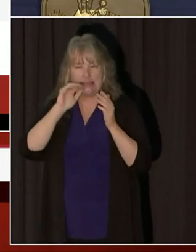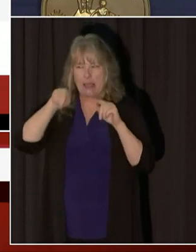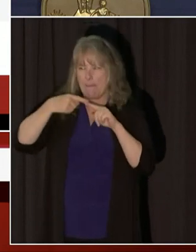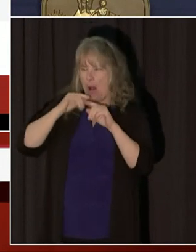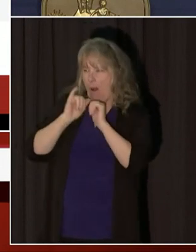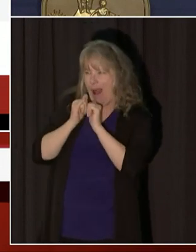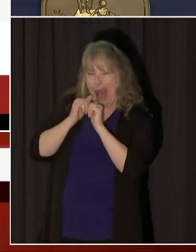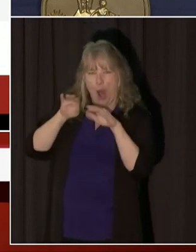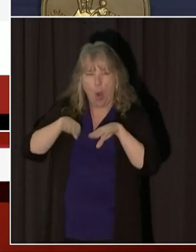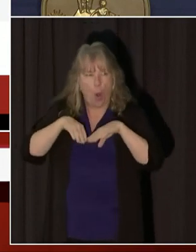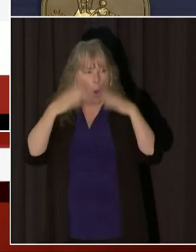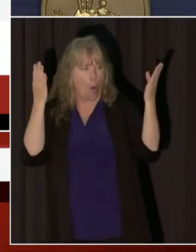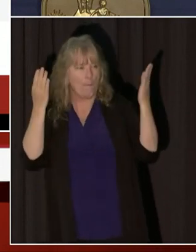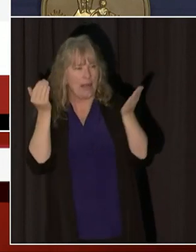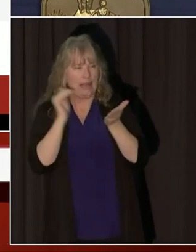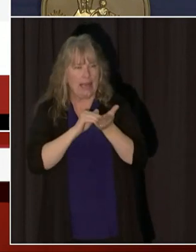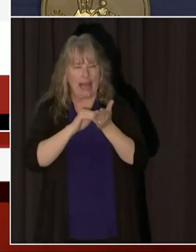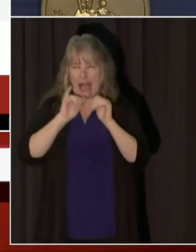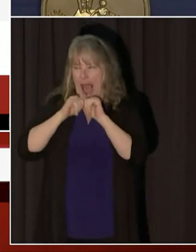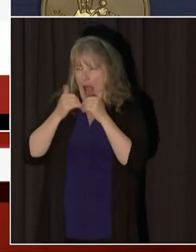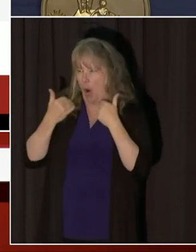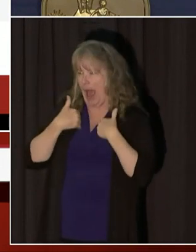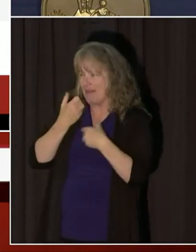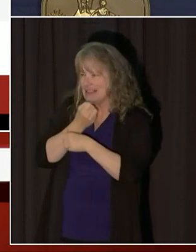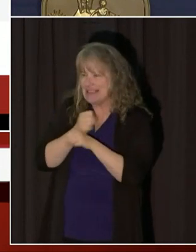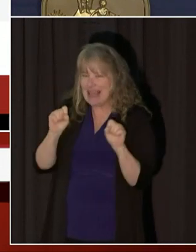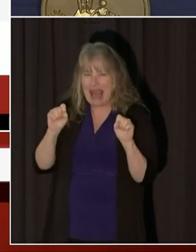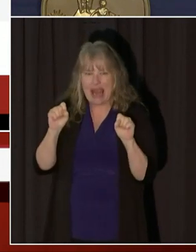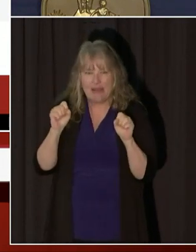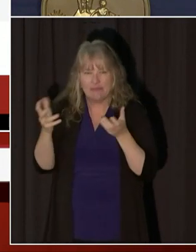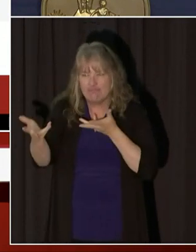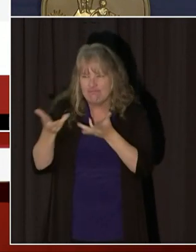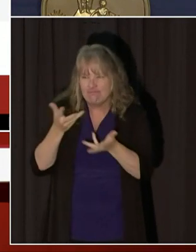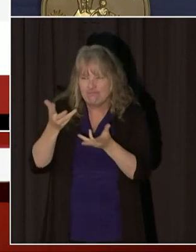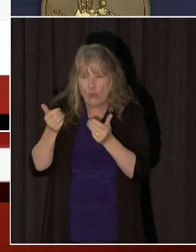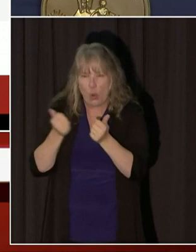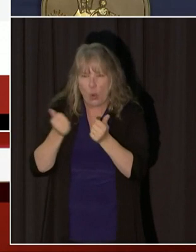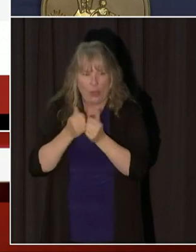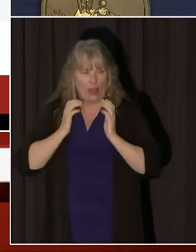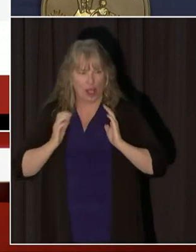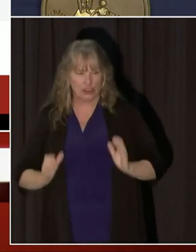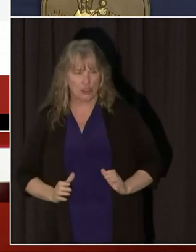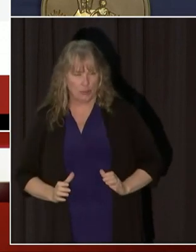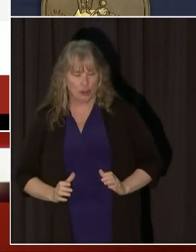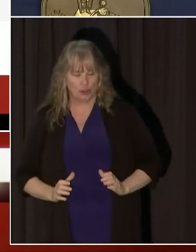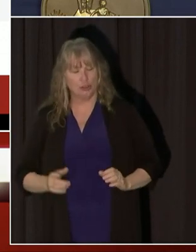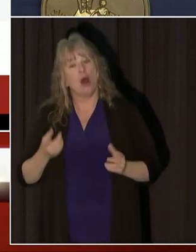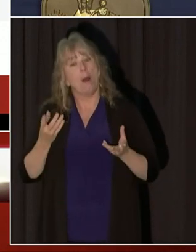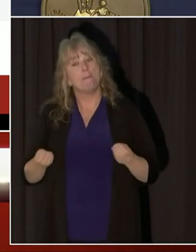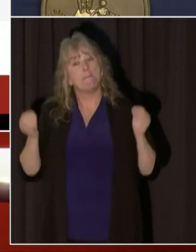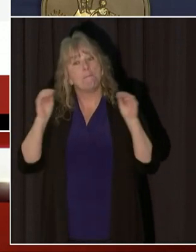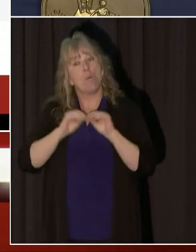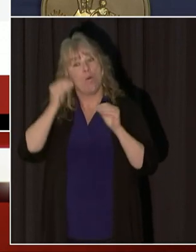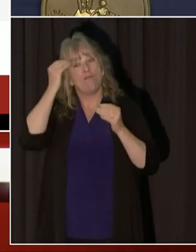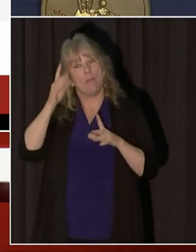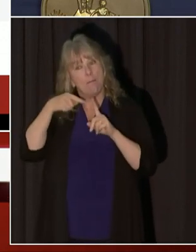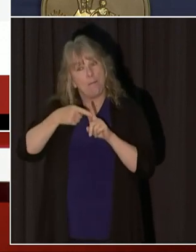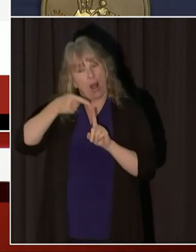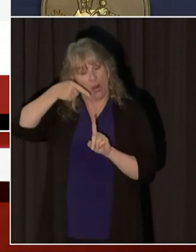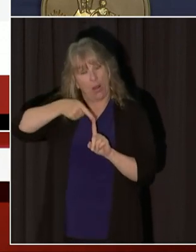operations and safe interactions with their customers. More information on this pilot will be posted